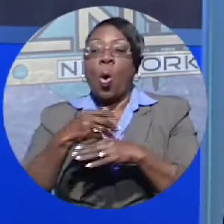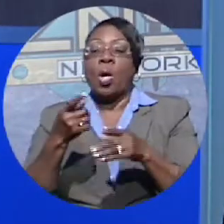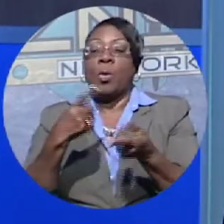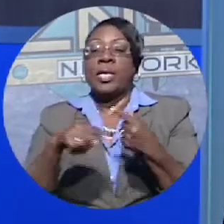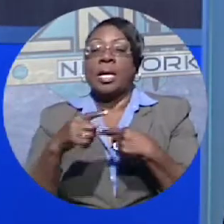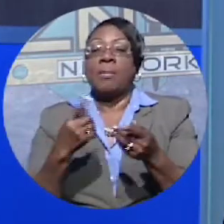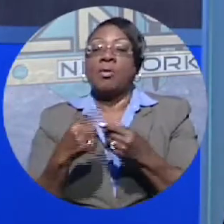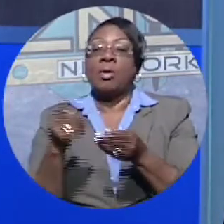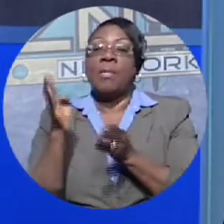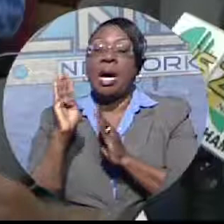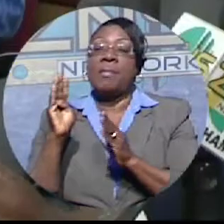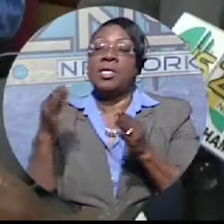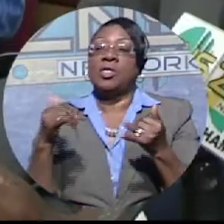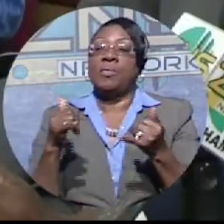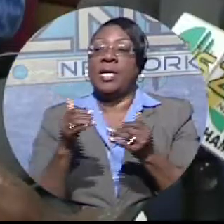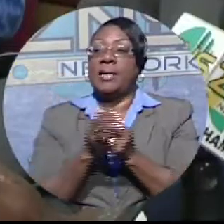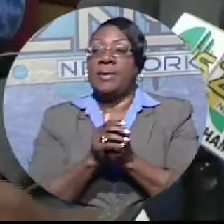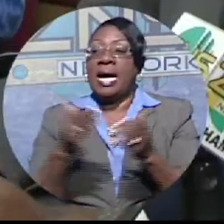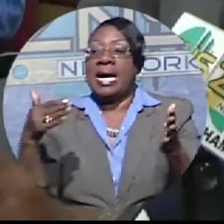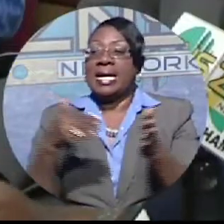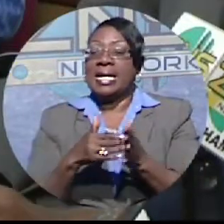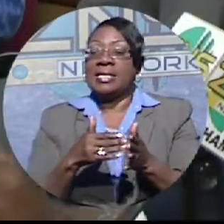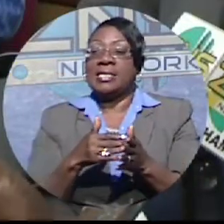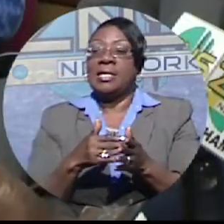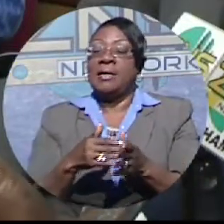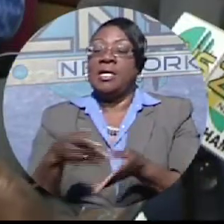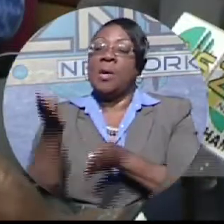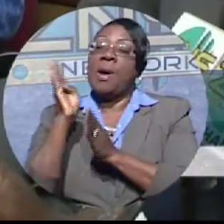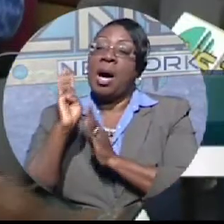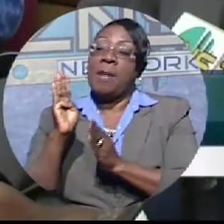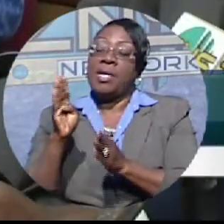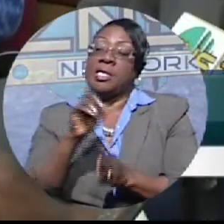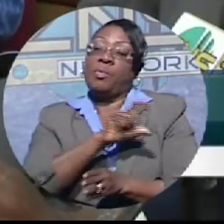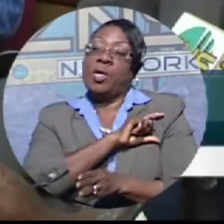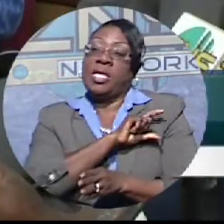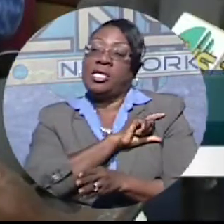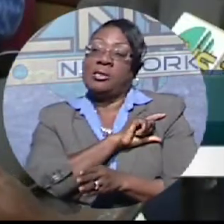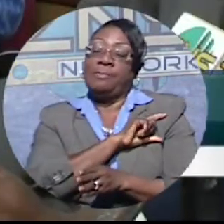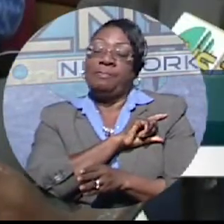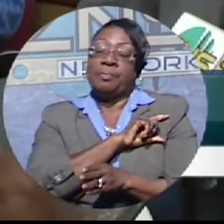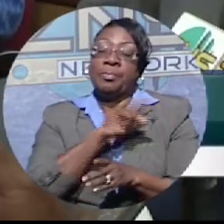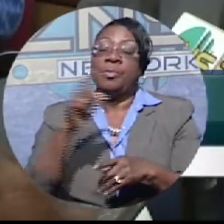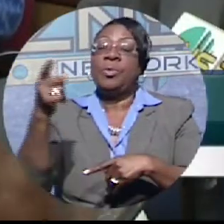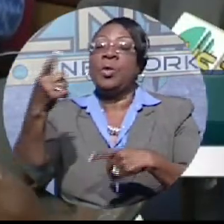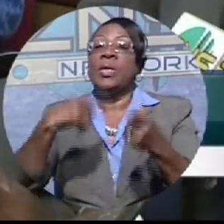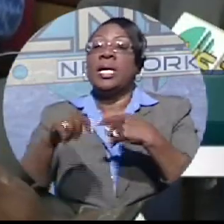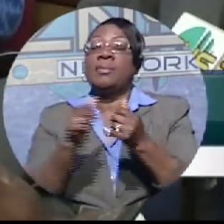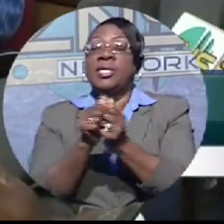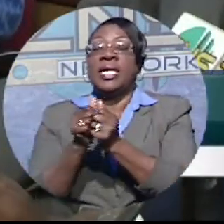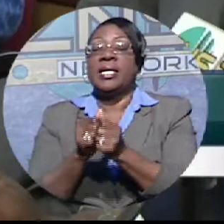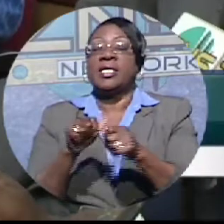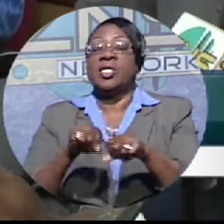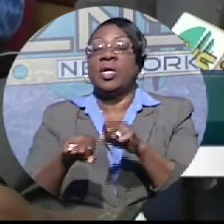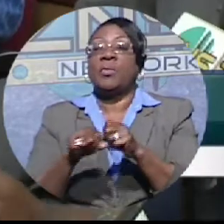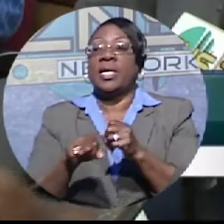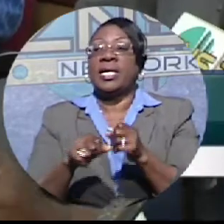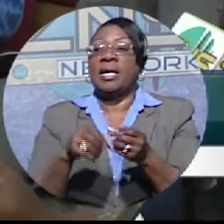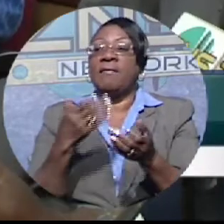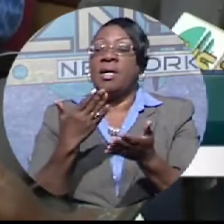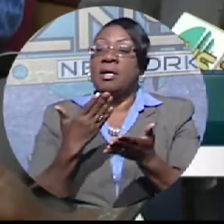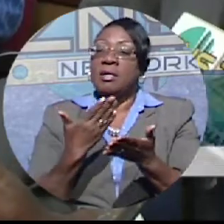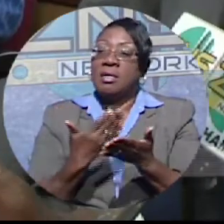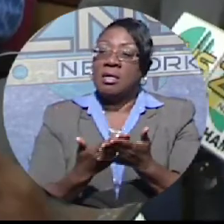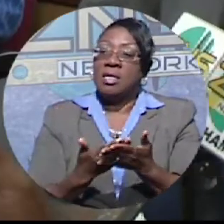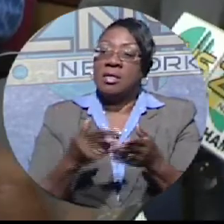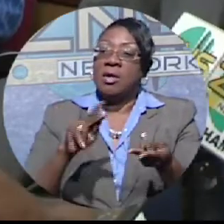Smith. This tournament is simply a tournament that put together so that we can have camaraderie amongst the lower